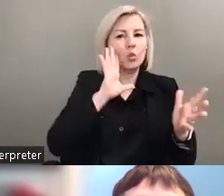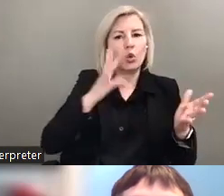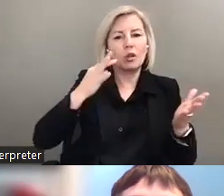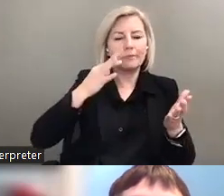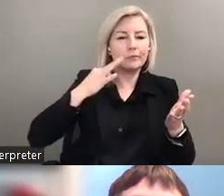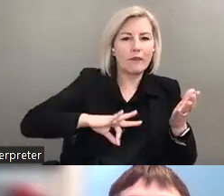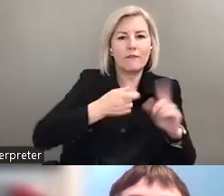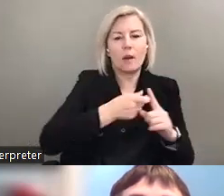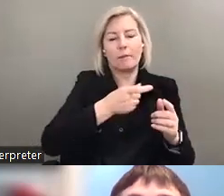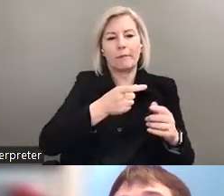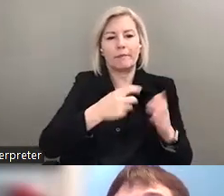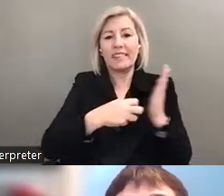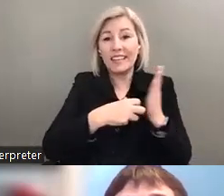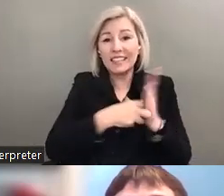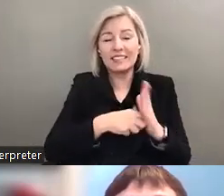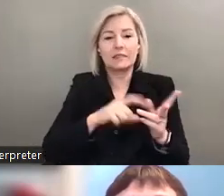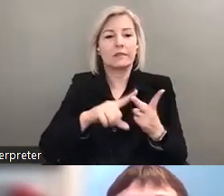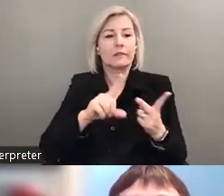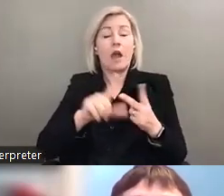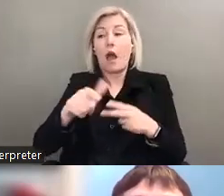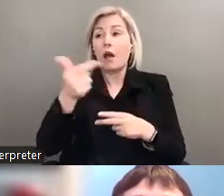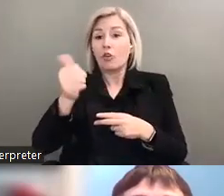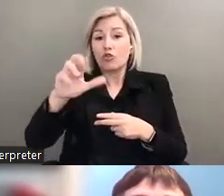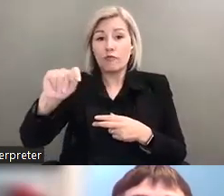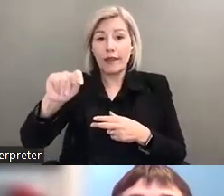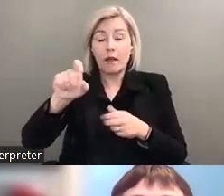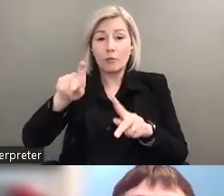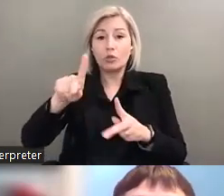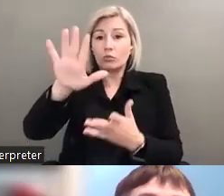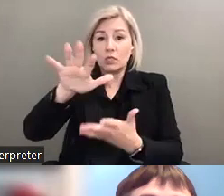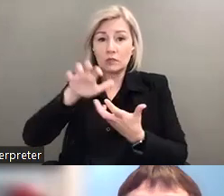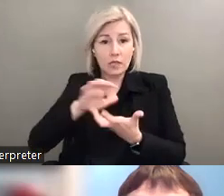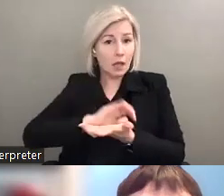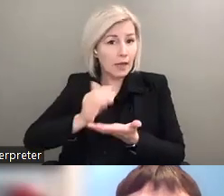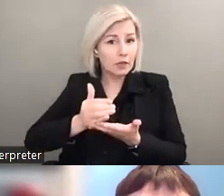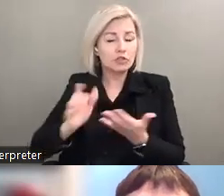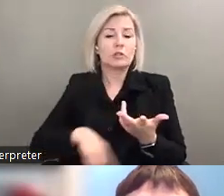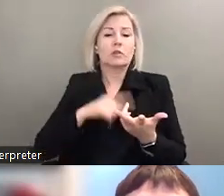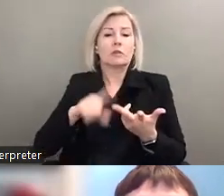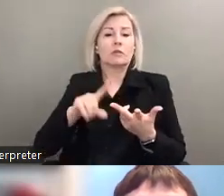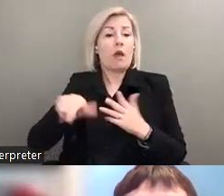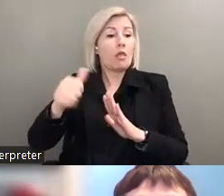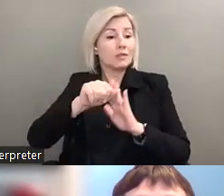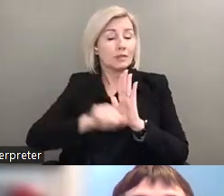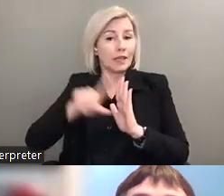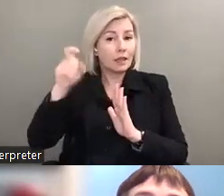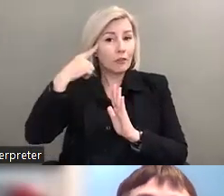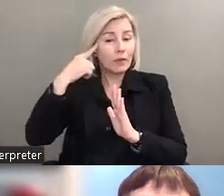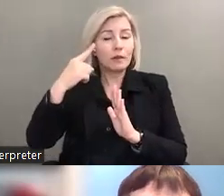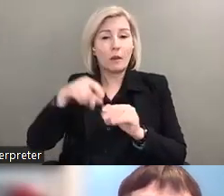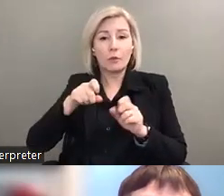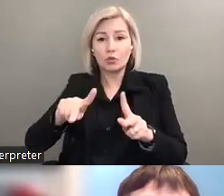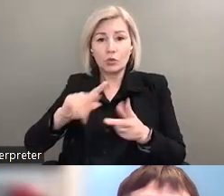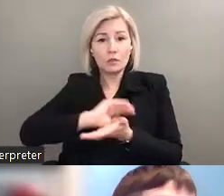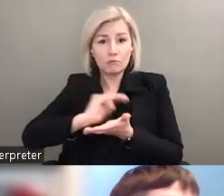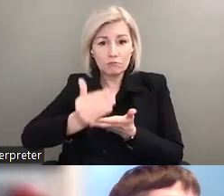you received from other grant opportunities or from state or government opportunities, and also